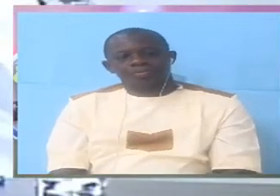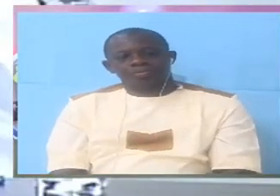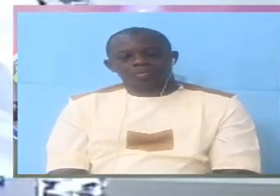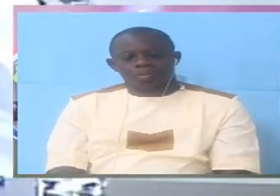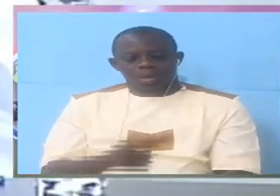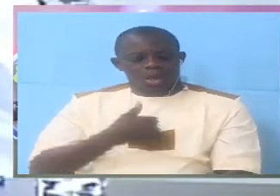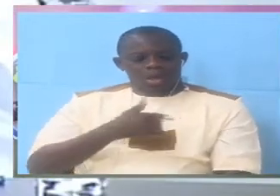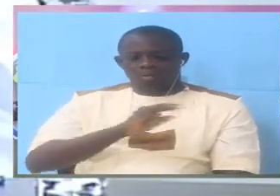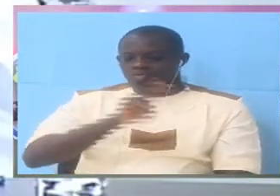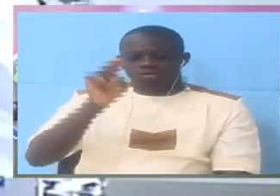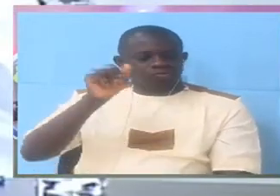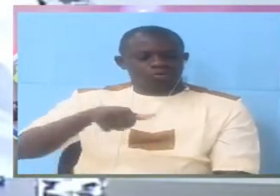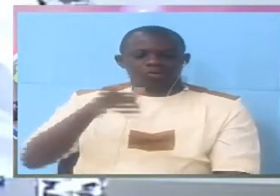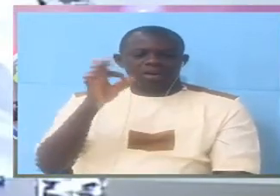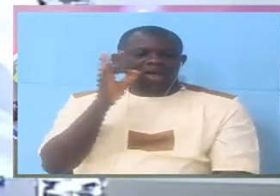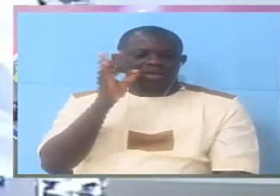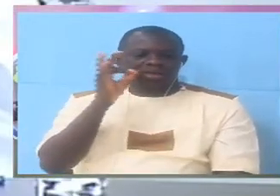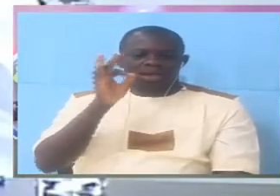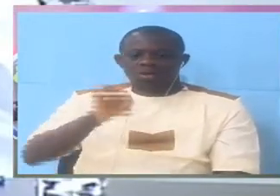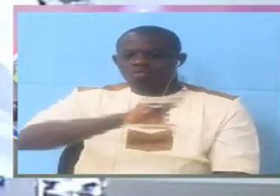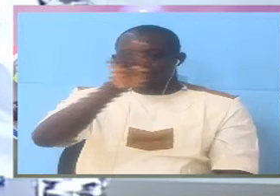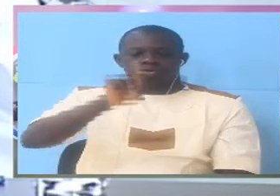answer that because I wouldn't know.